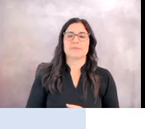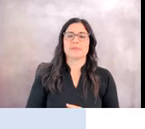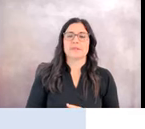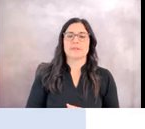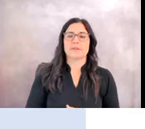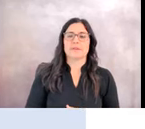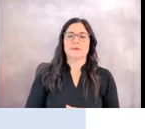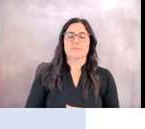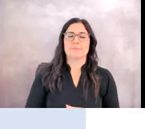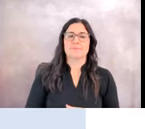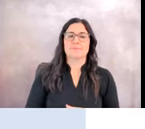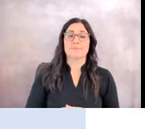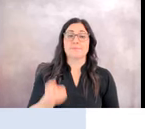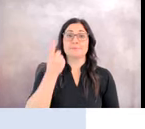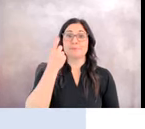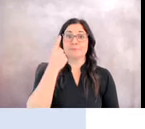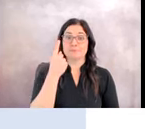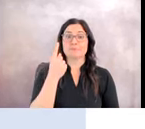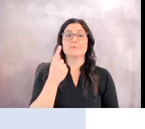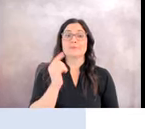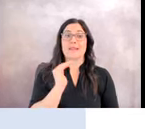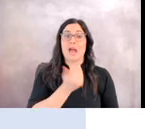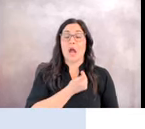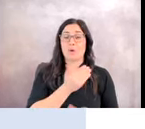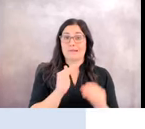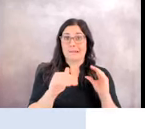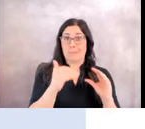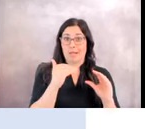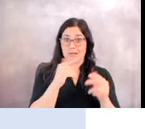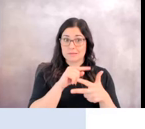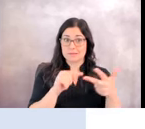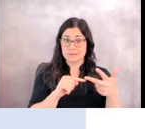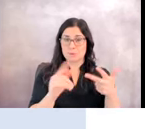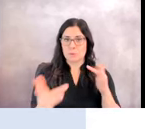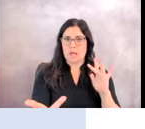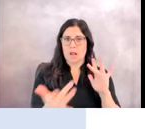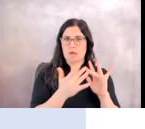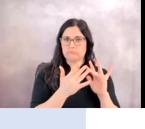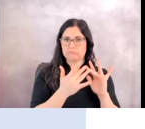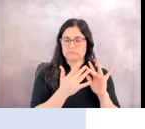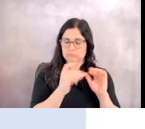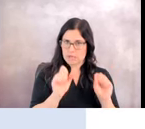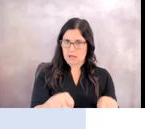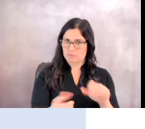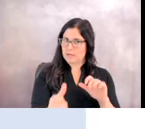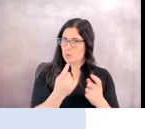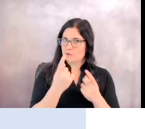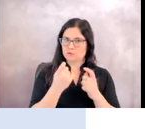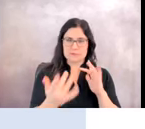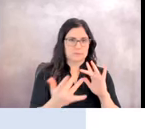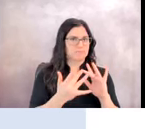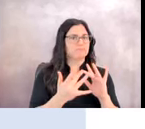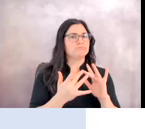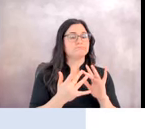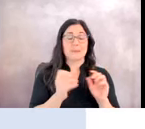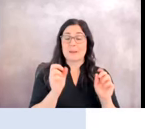And we've placed our email addresses up here. So if you have any questions, please feel free to email us. And we'll